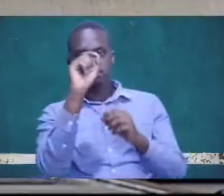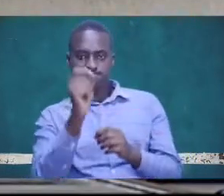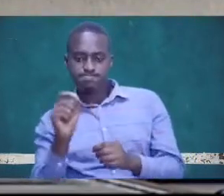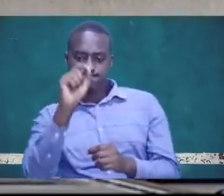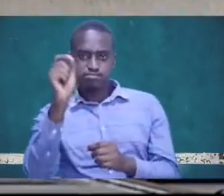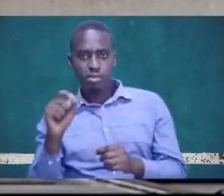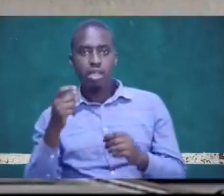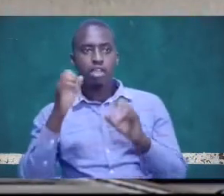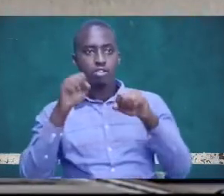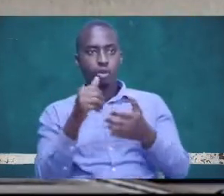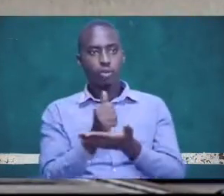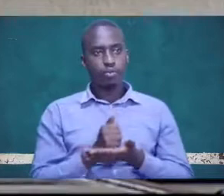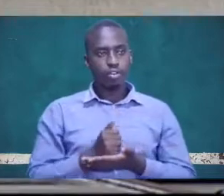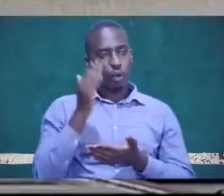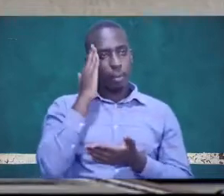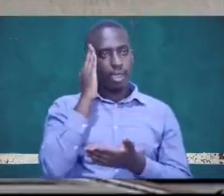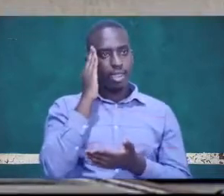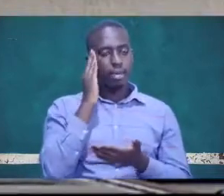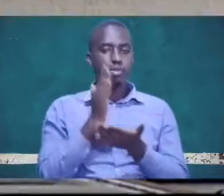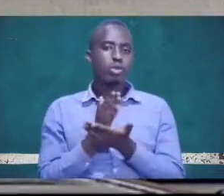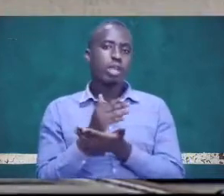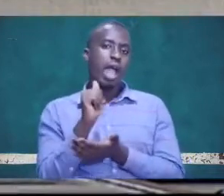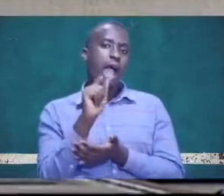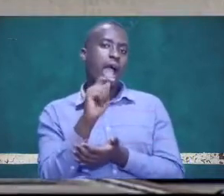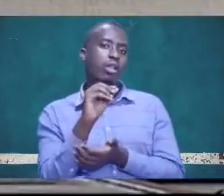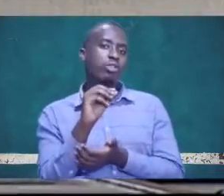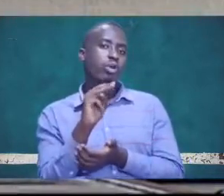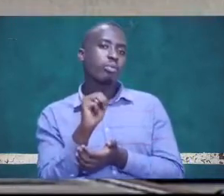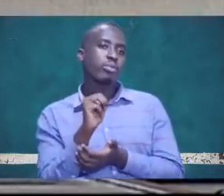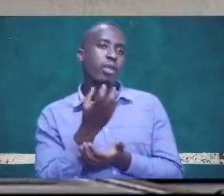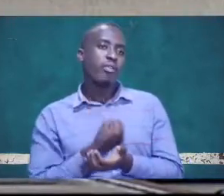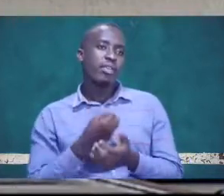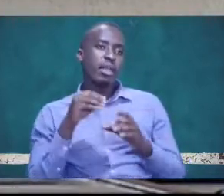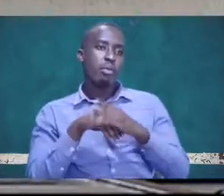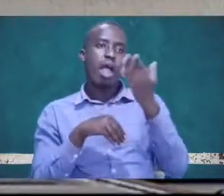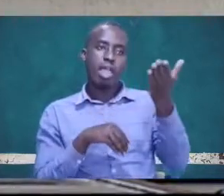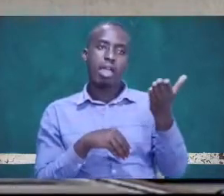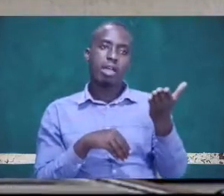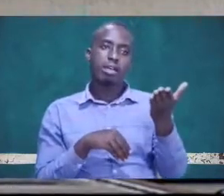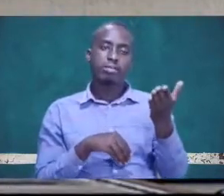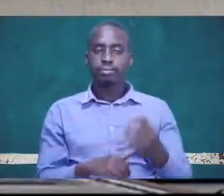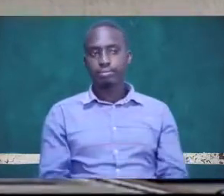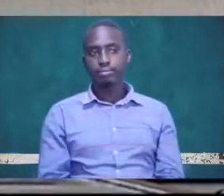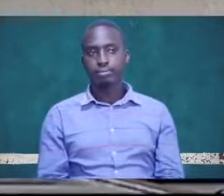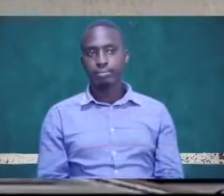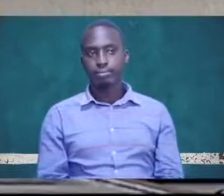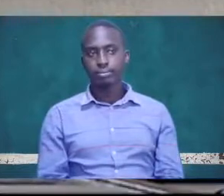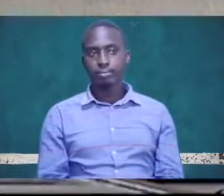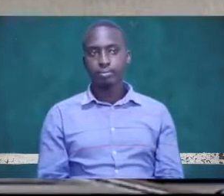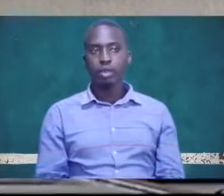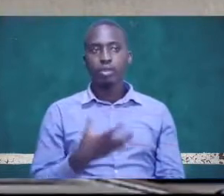find out that the atoms, all of the atoms that we have by this side, we